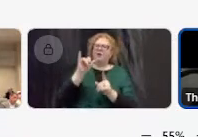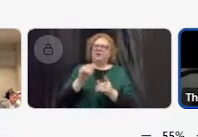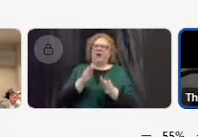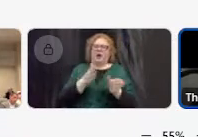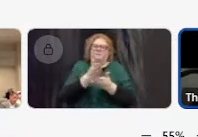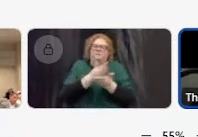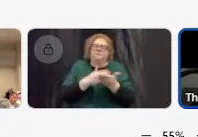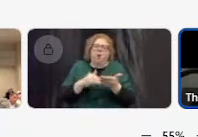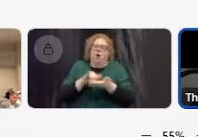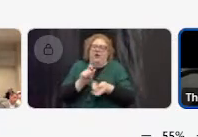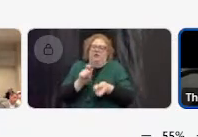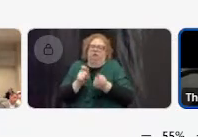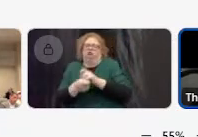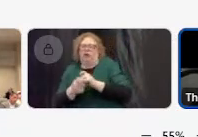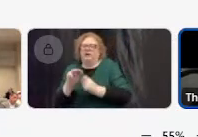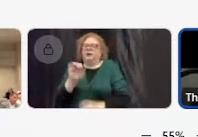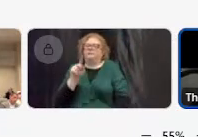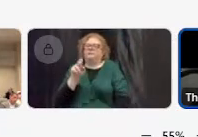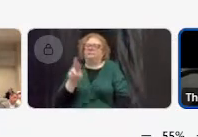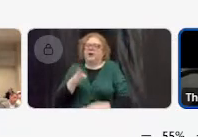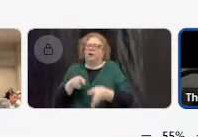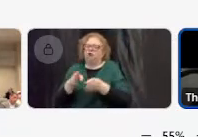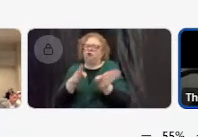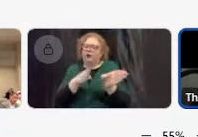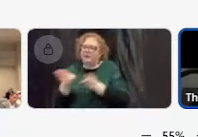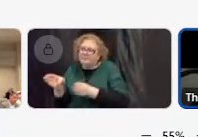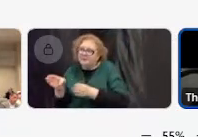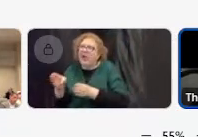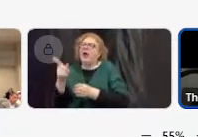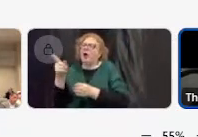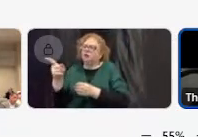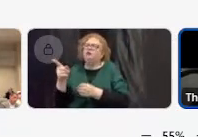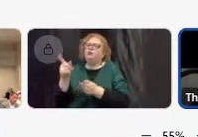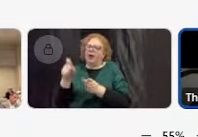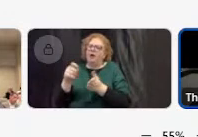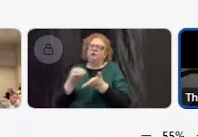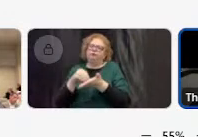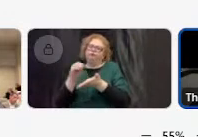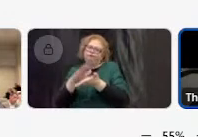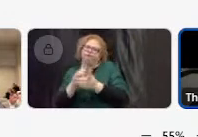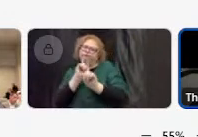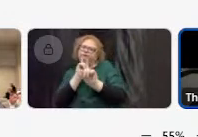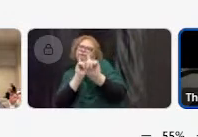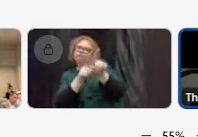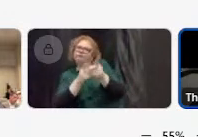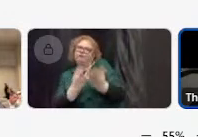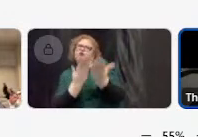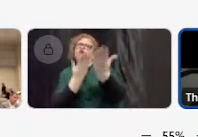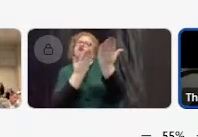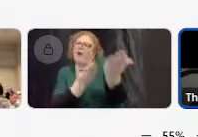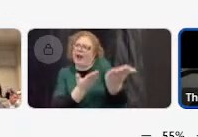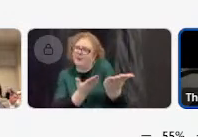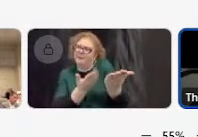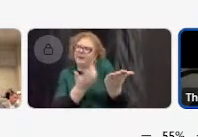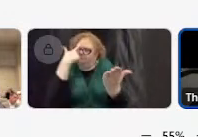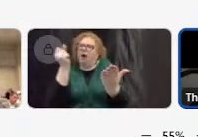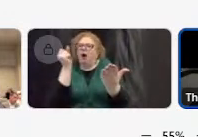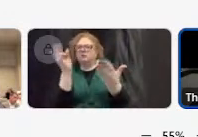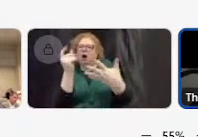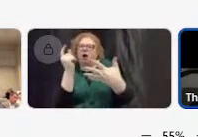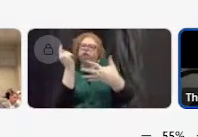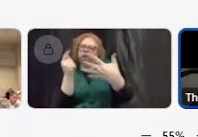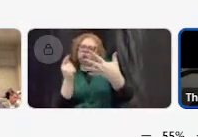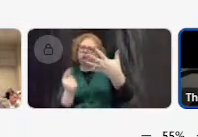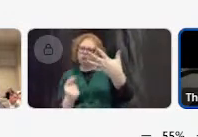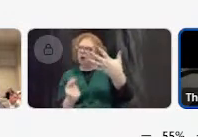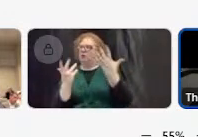this because of all the reasons that have been put forth by the applicant. I just want the ordinance from the board to amend the master street plan portion of